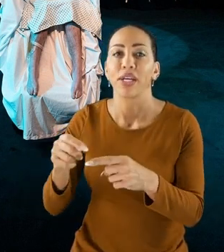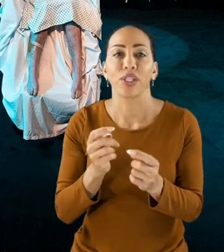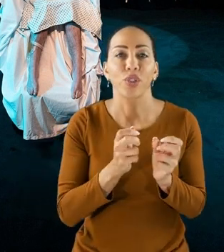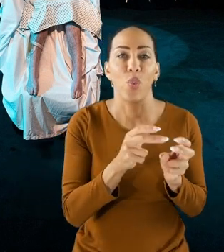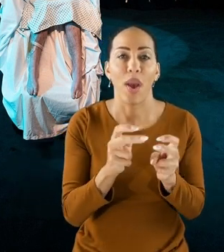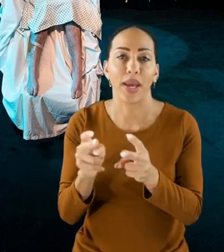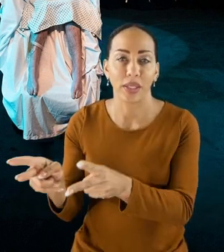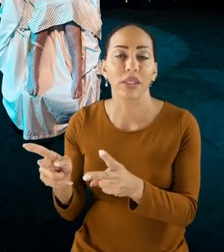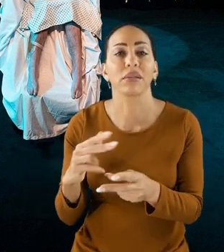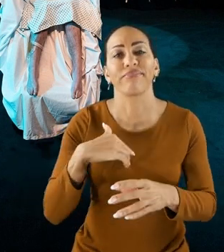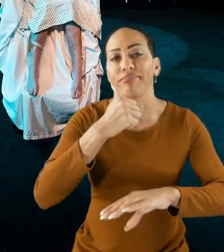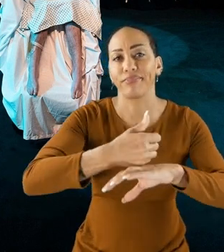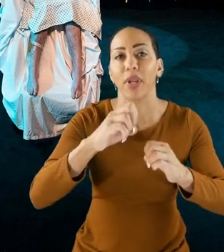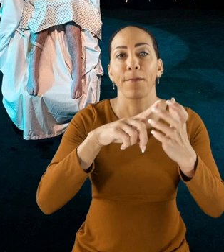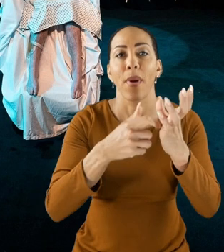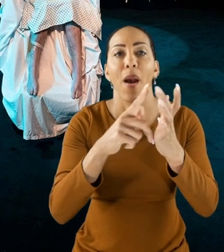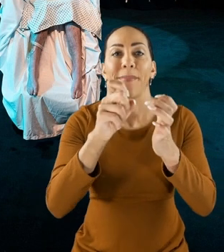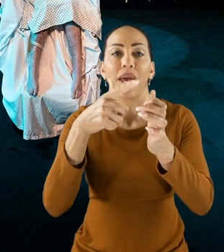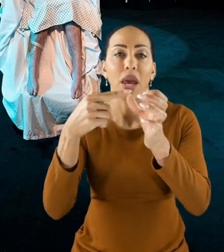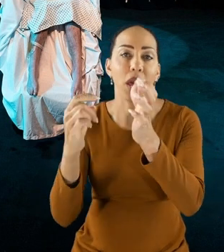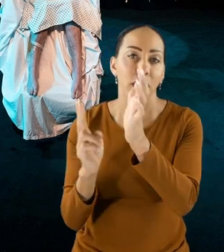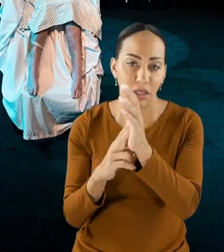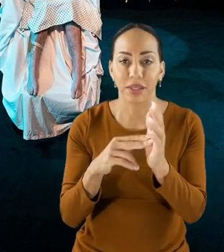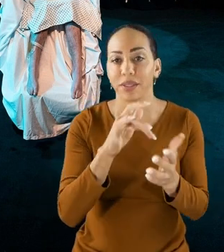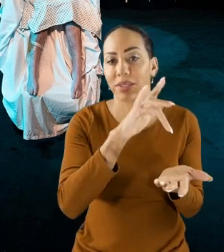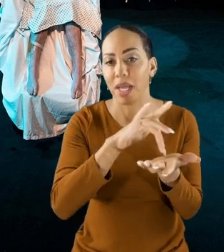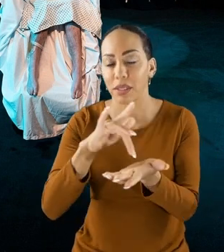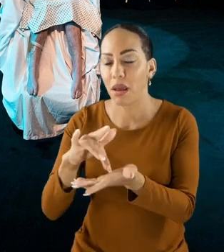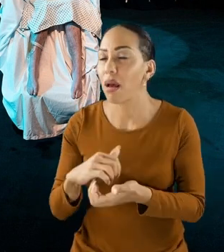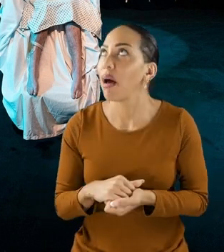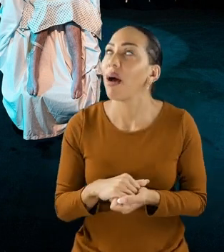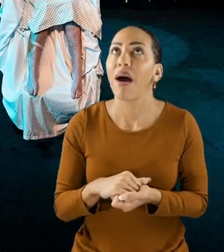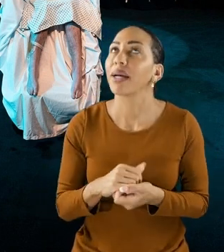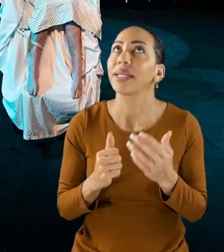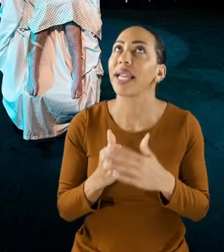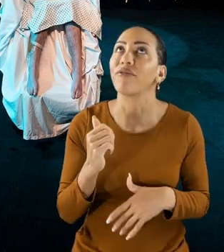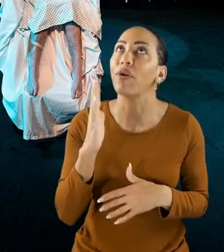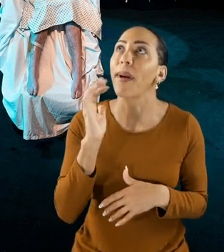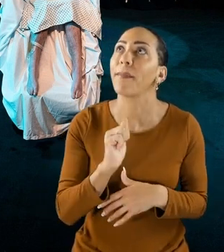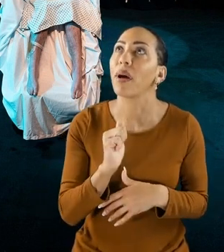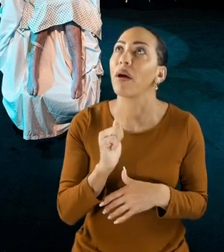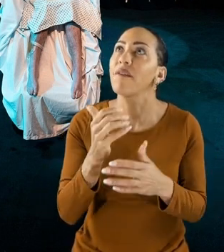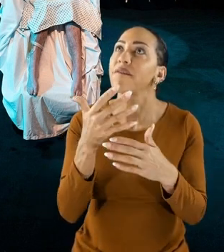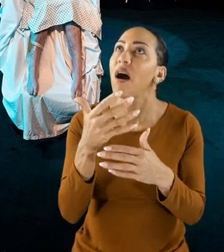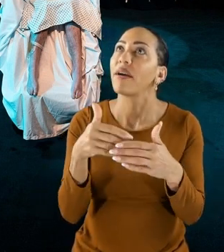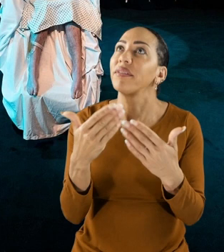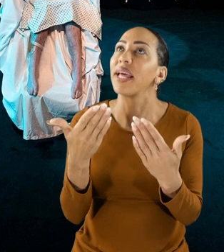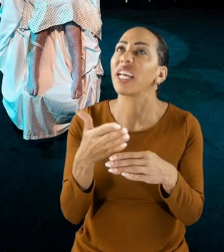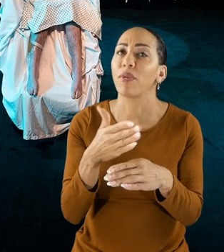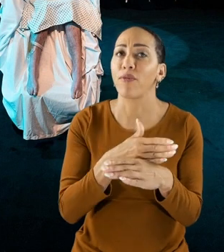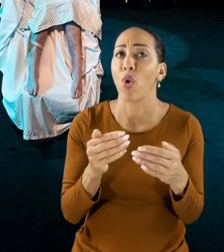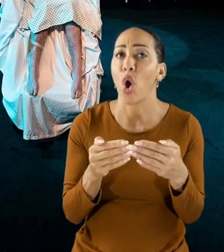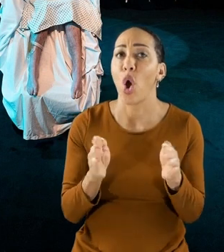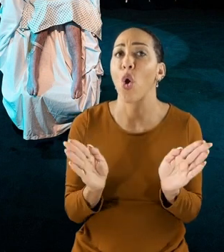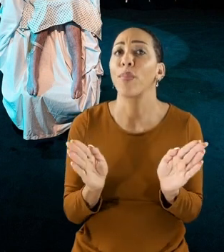Barbican Centre, I had either, I can never remember whether, so 5 days before opening night,